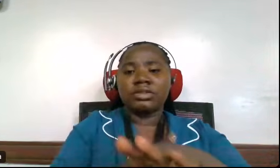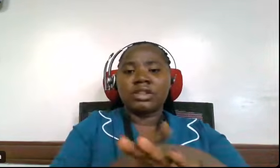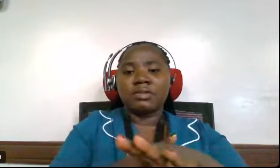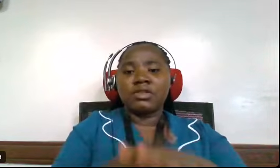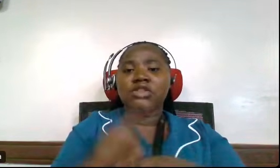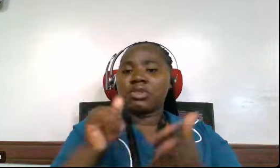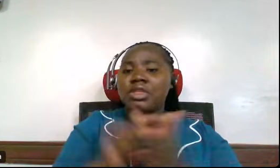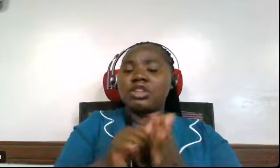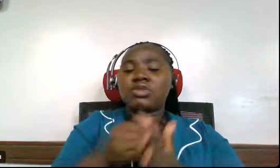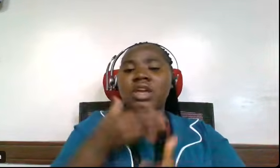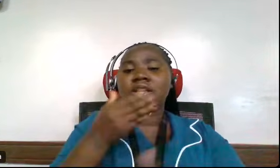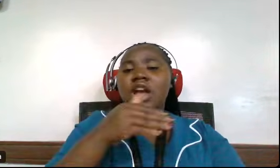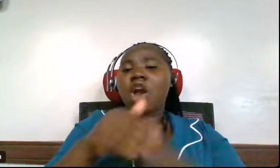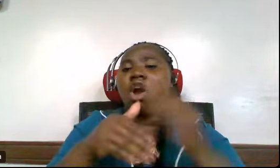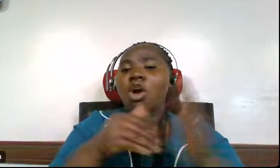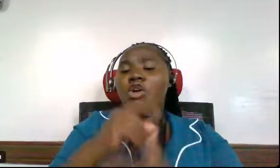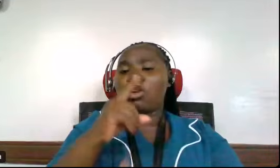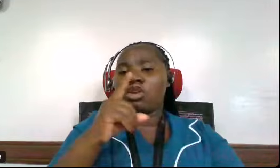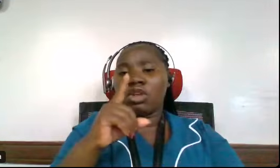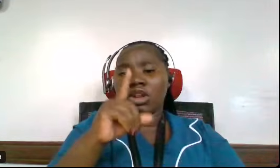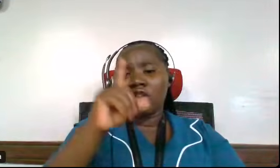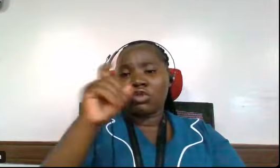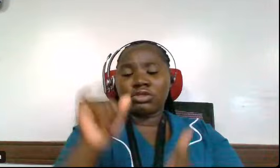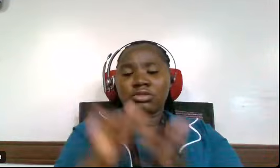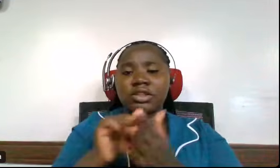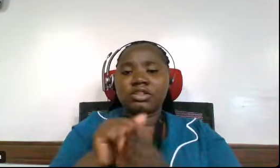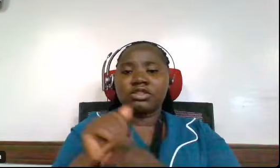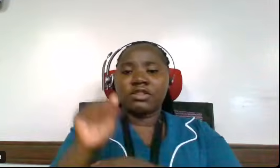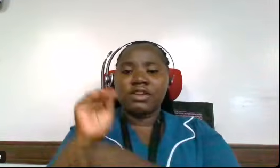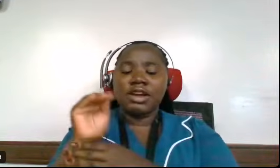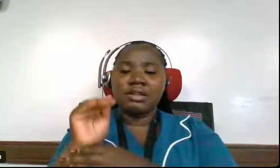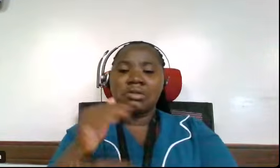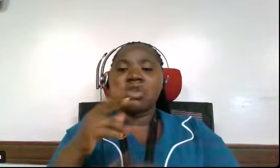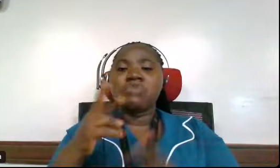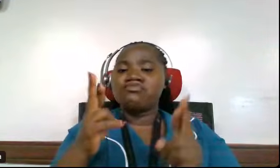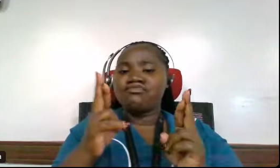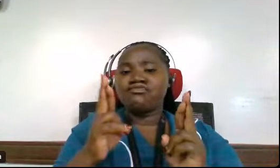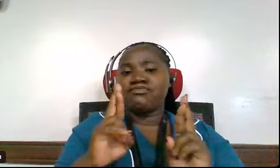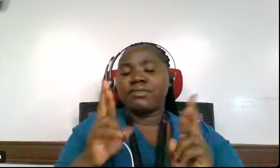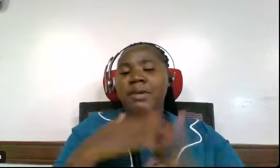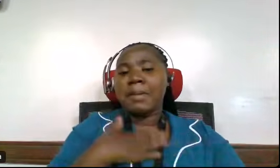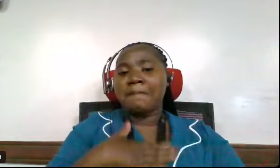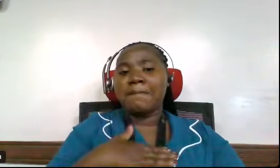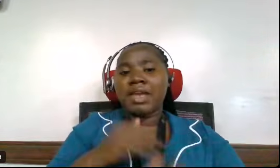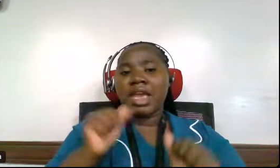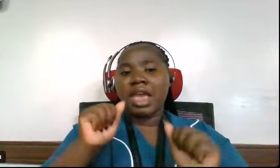to on chat. So thank you so much, and you can leave at your own discretion.